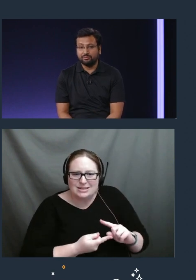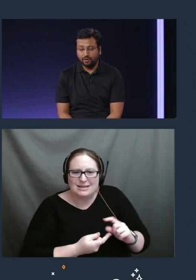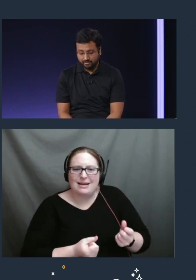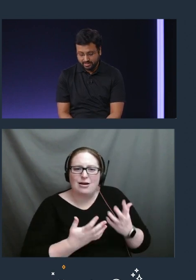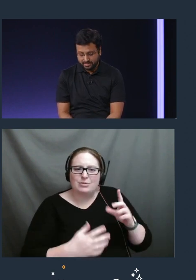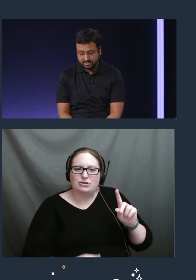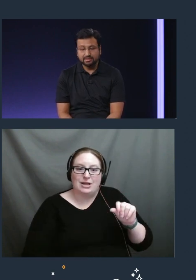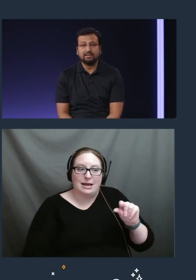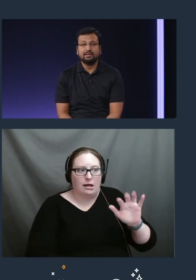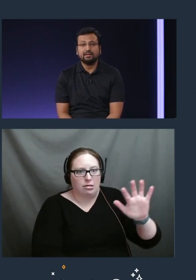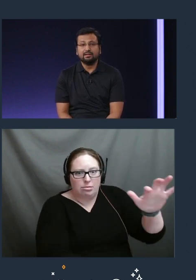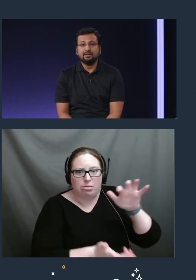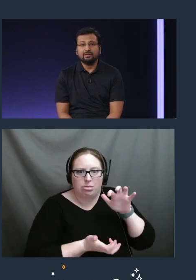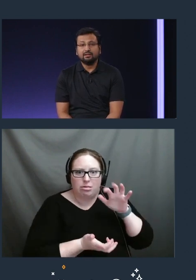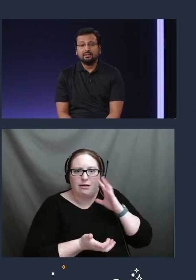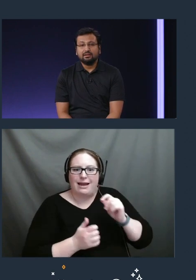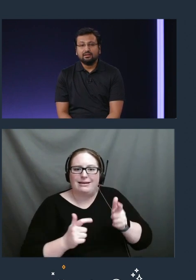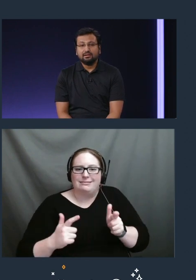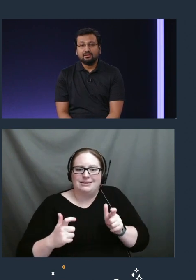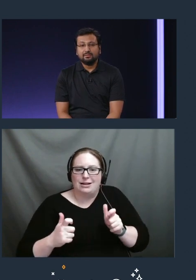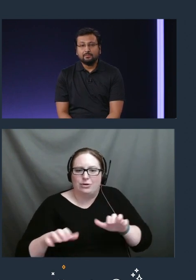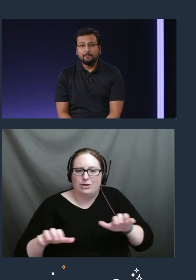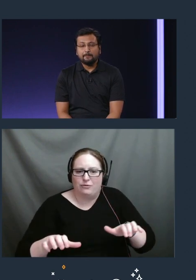query performance.